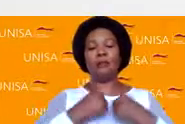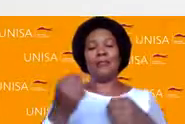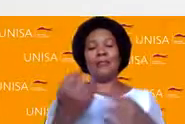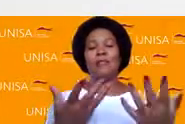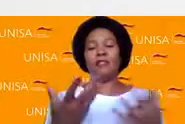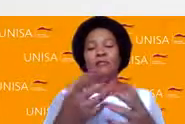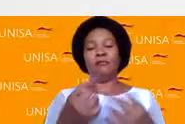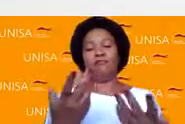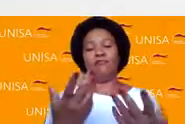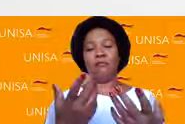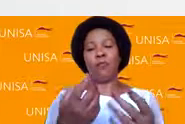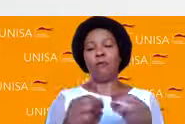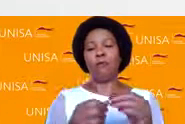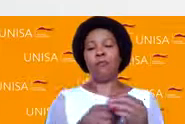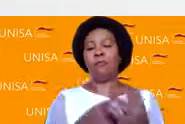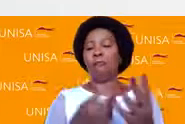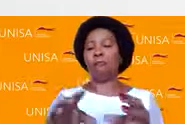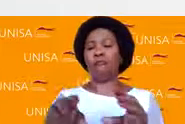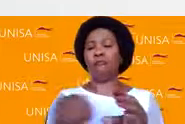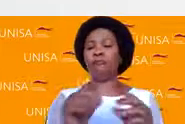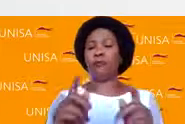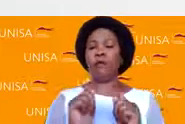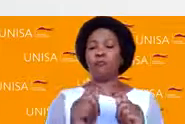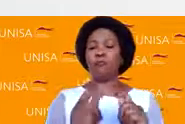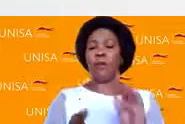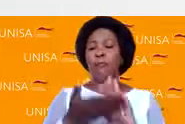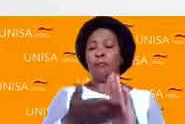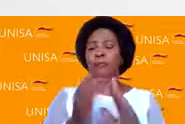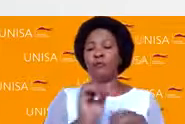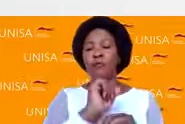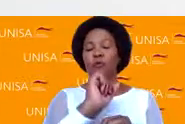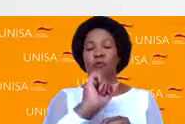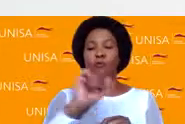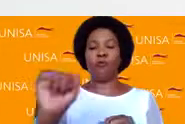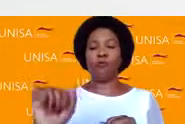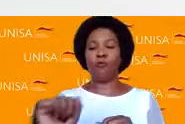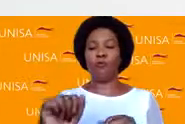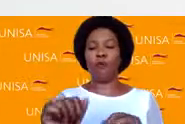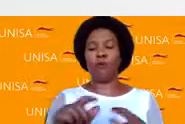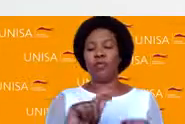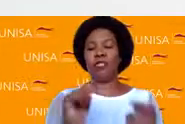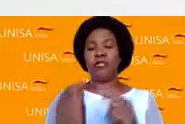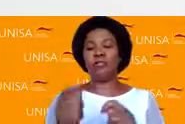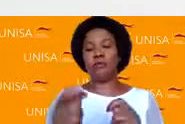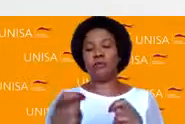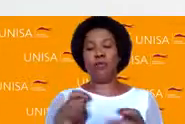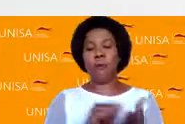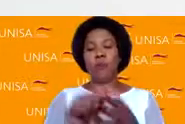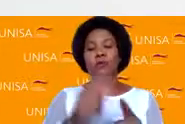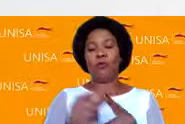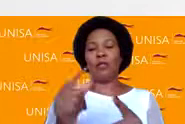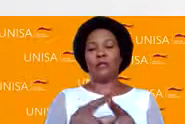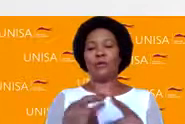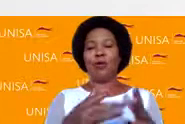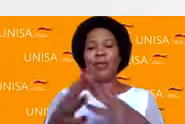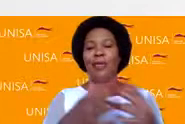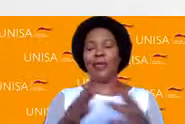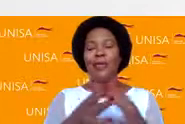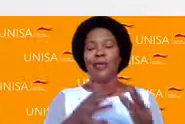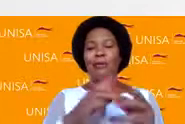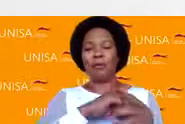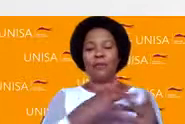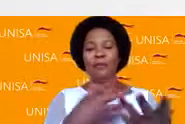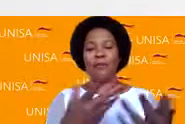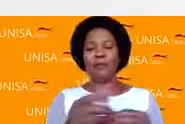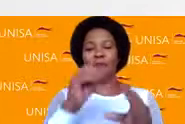update your biographical information or change your password or even view your exam register. Where myLife will be